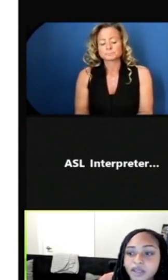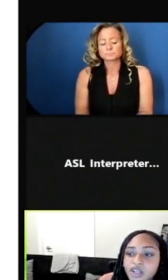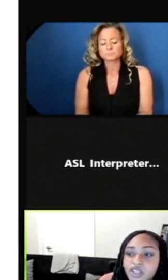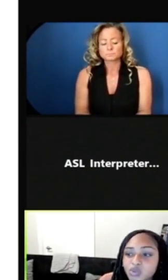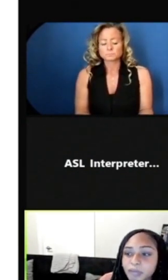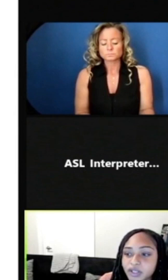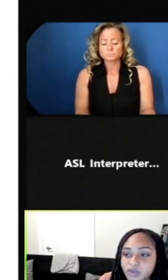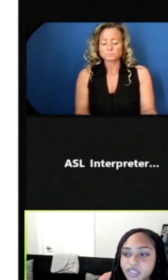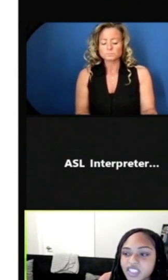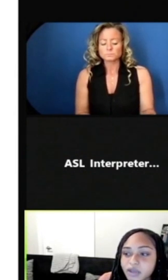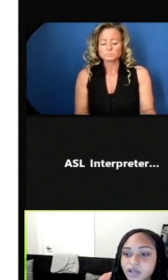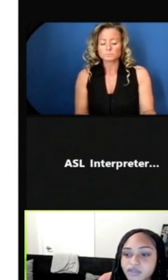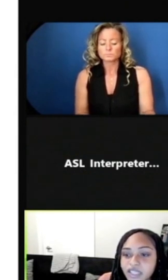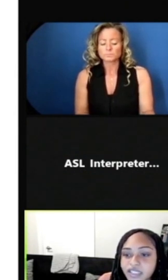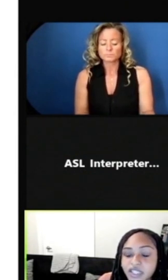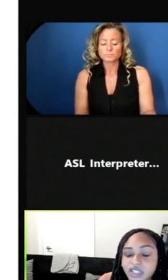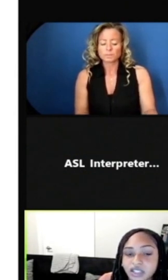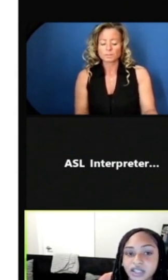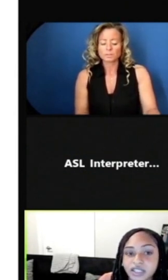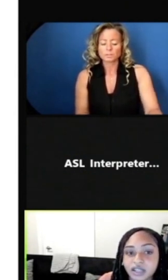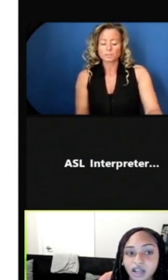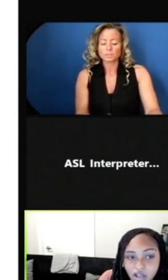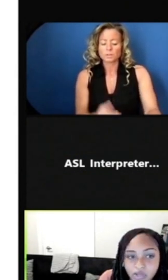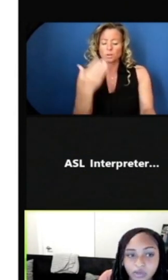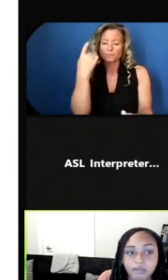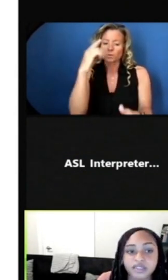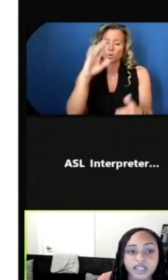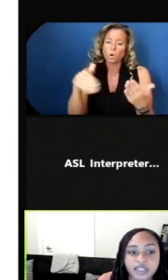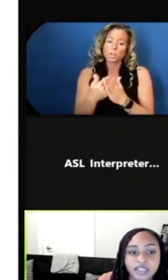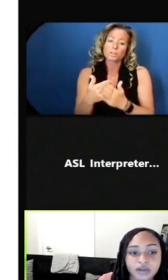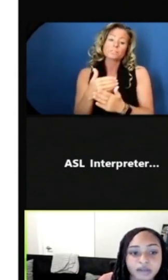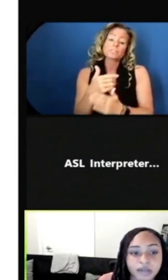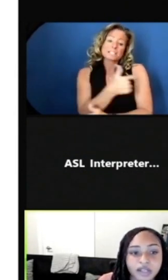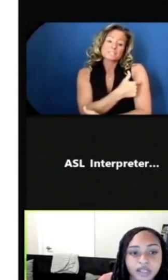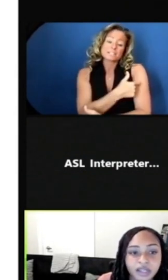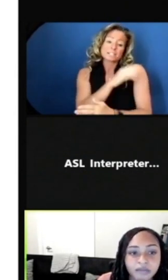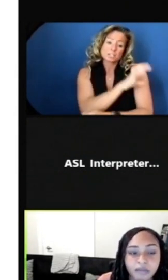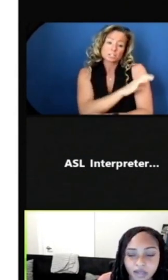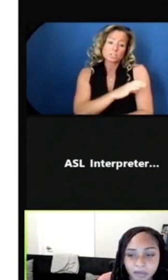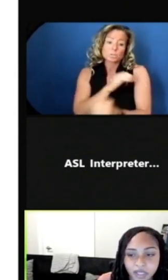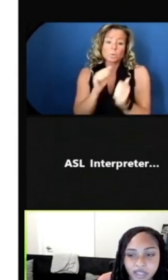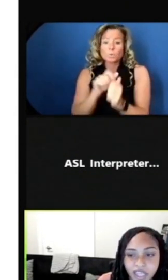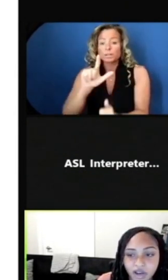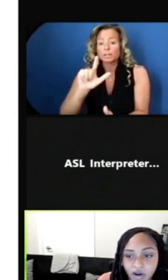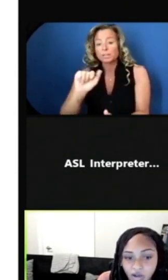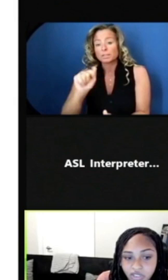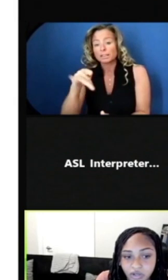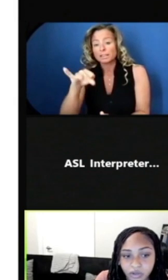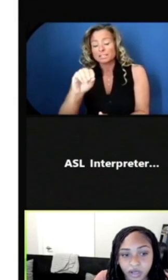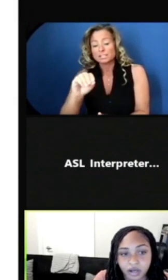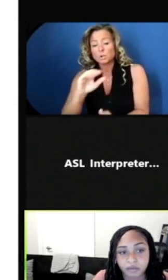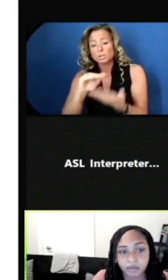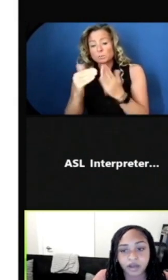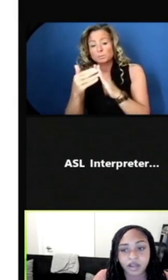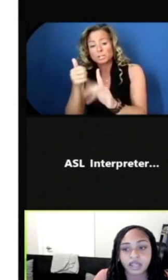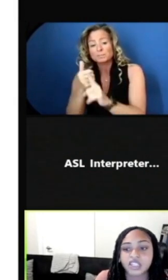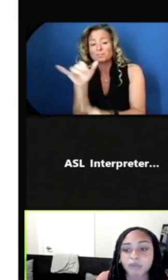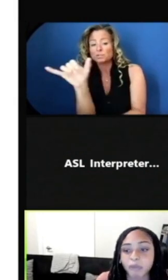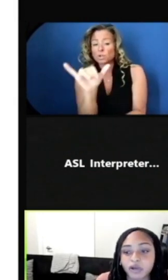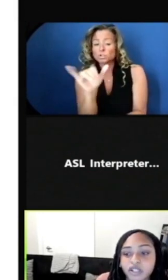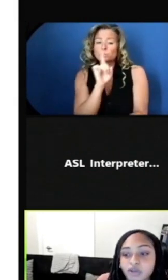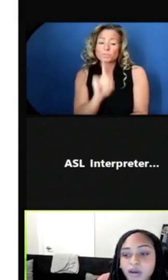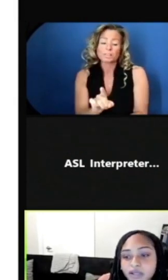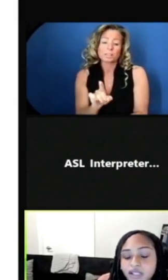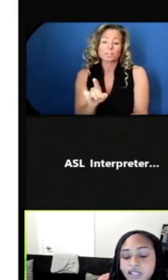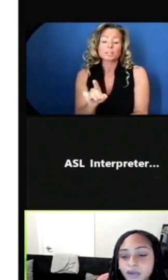We have begun to reproduce these community vaccination clinics also amongst the Latino community, and because they are also